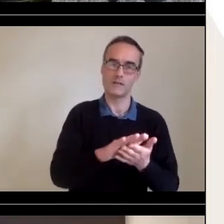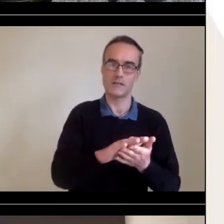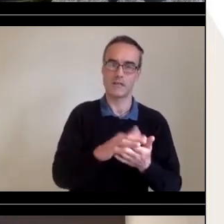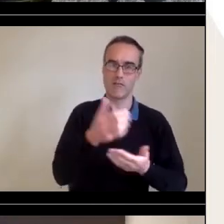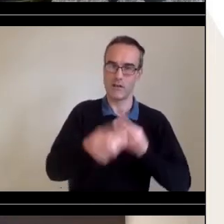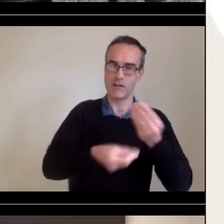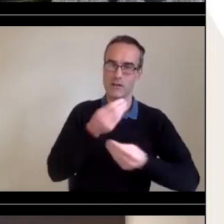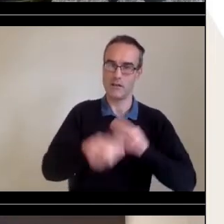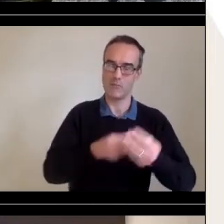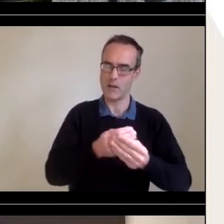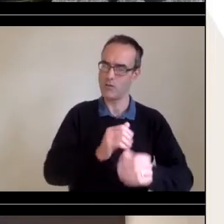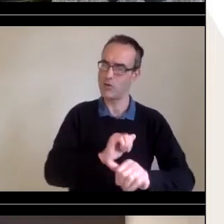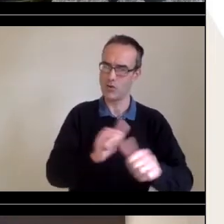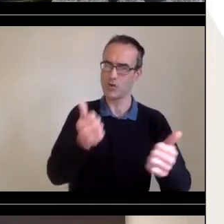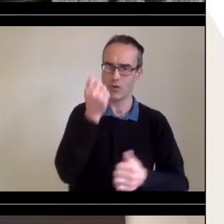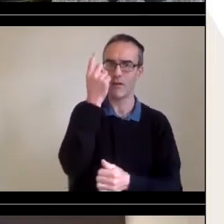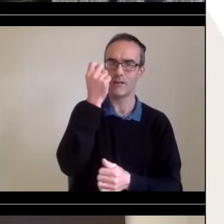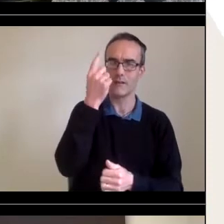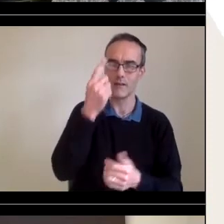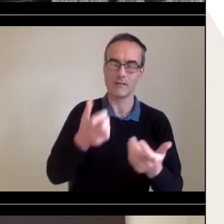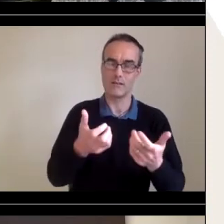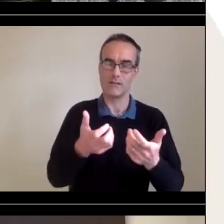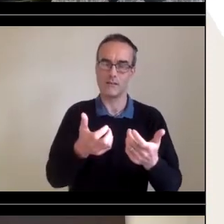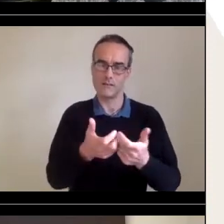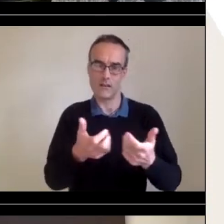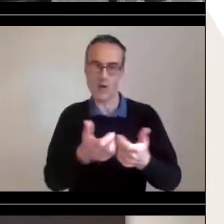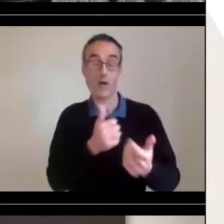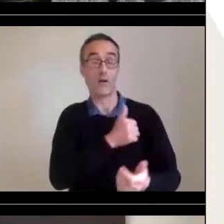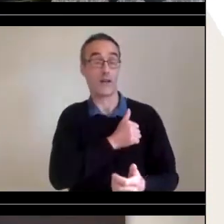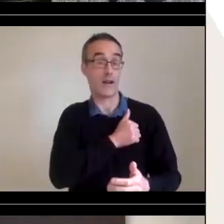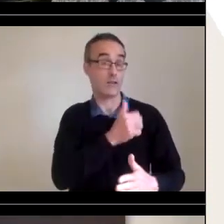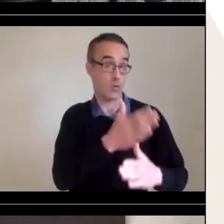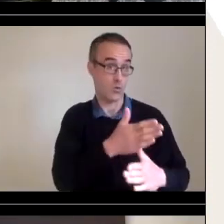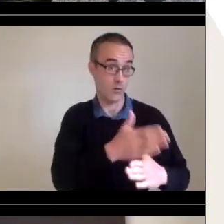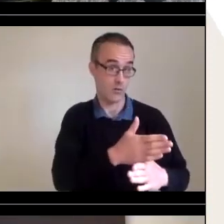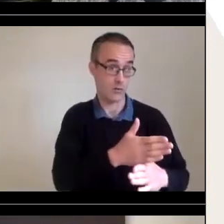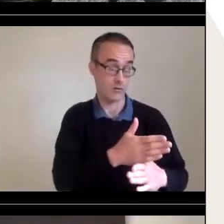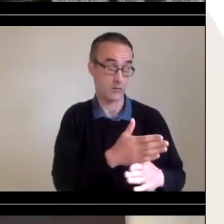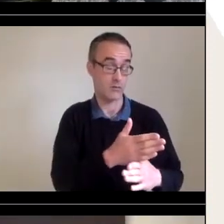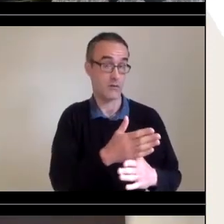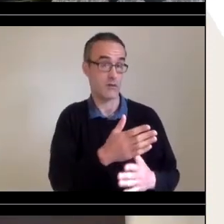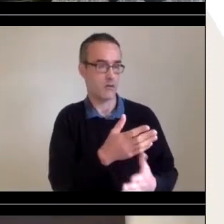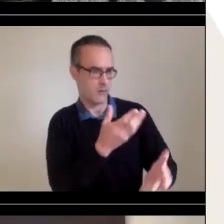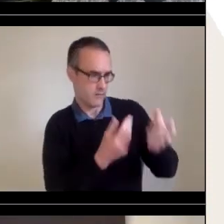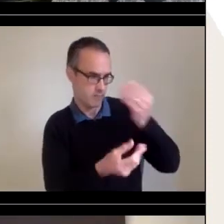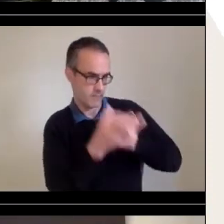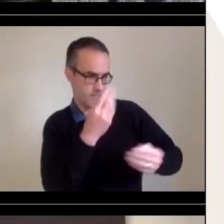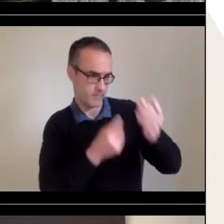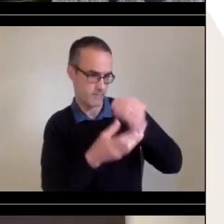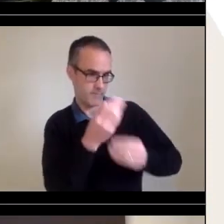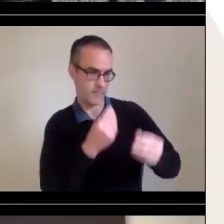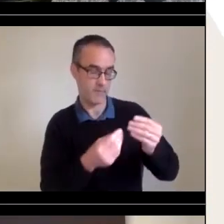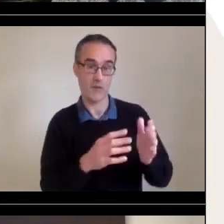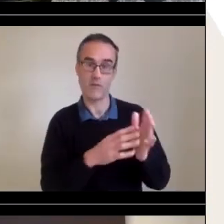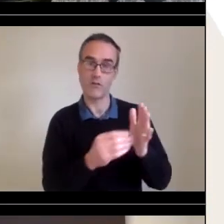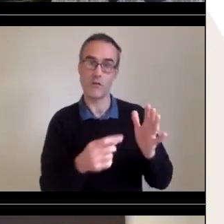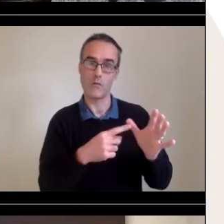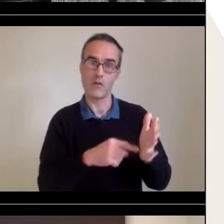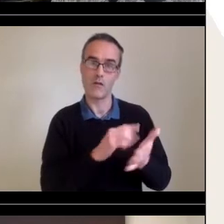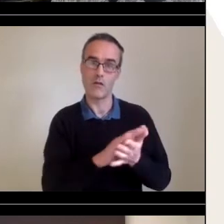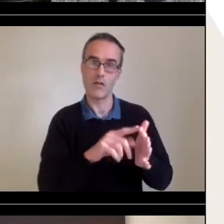learning from Canada how to do this. We launched Athena Swan. We're learning all the time from when Athena Swan worked. It's evolved. I mean, these